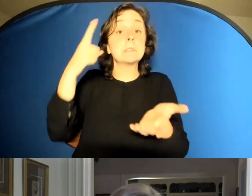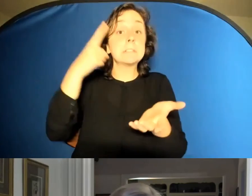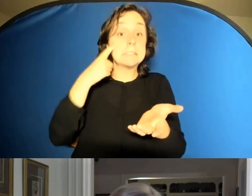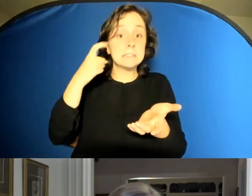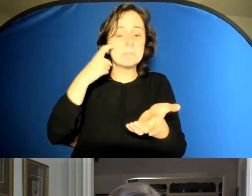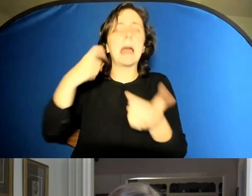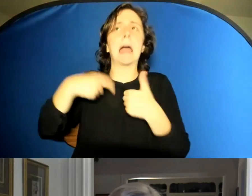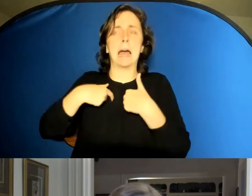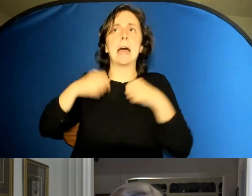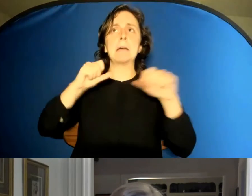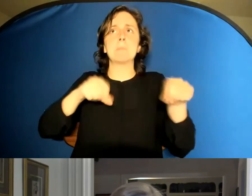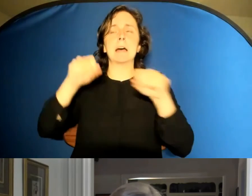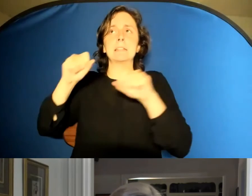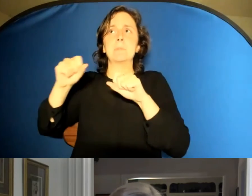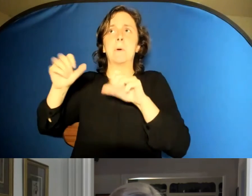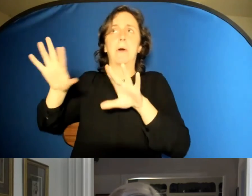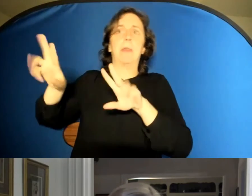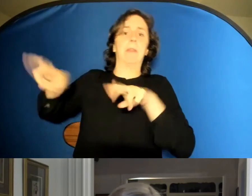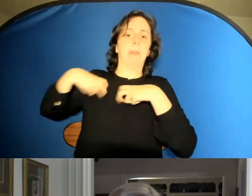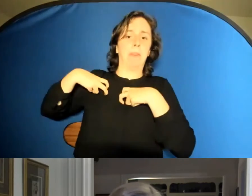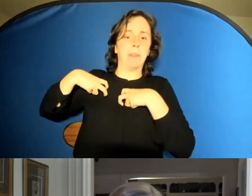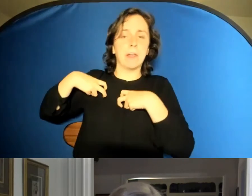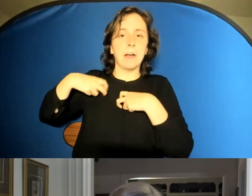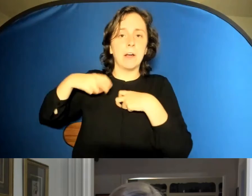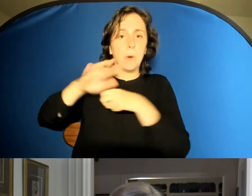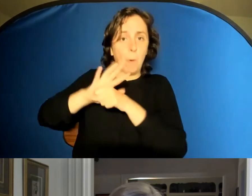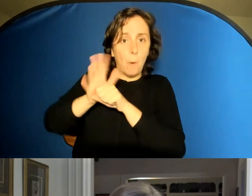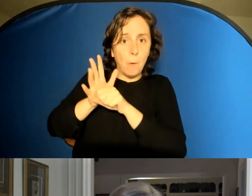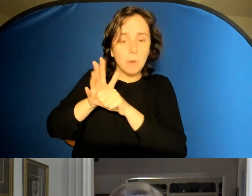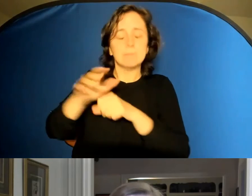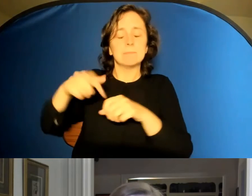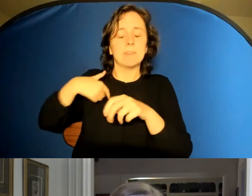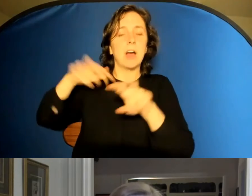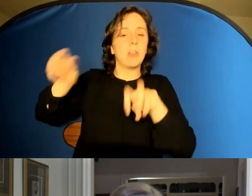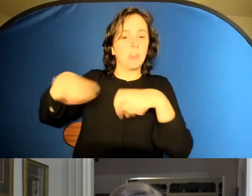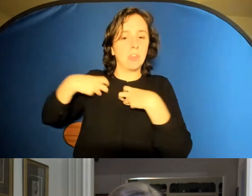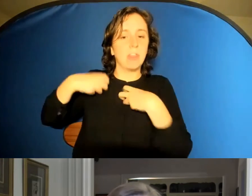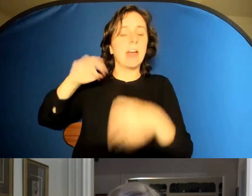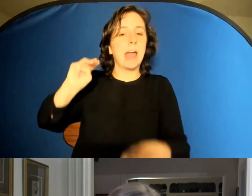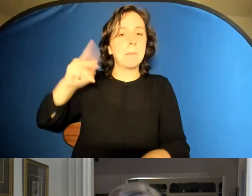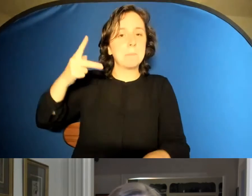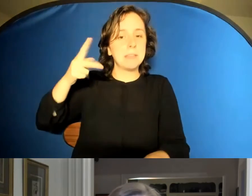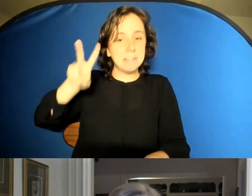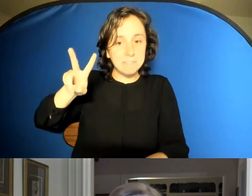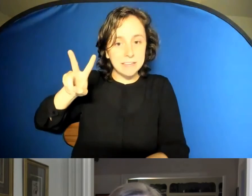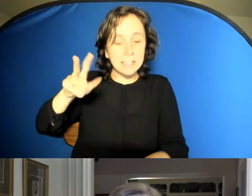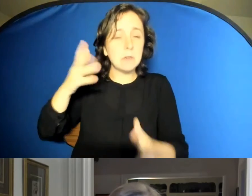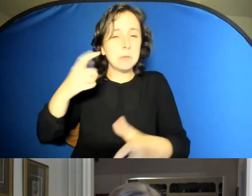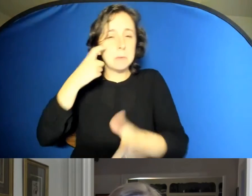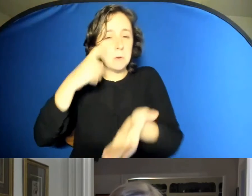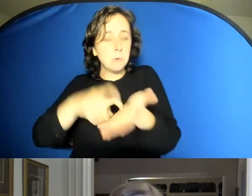have a fever, or you have a really tender sore that you want someone to look at. Kind